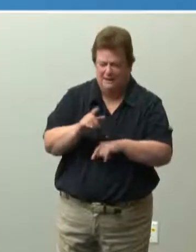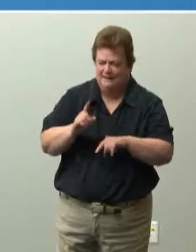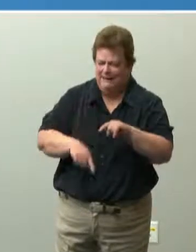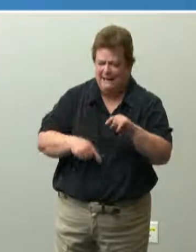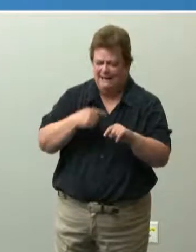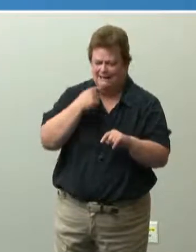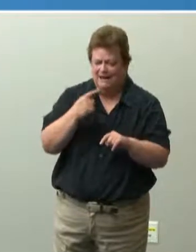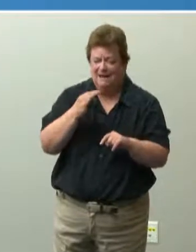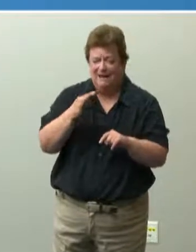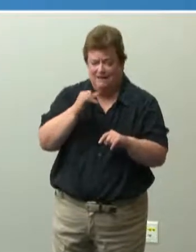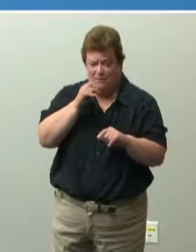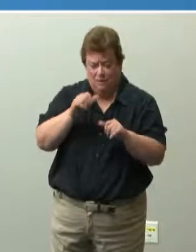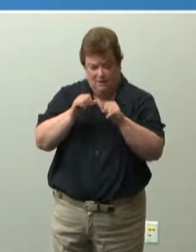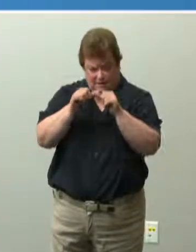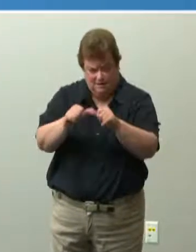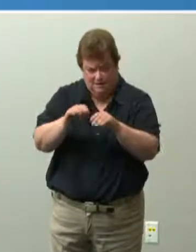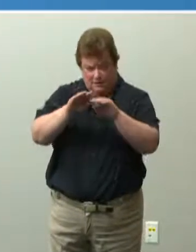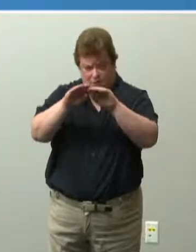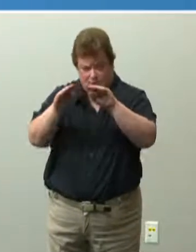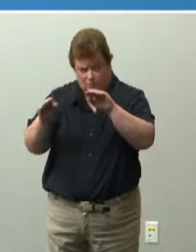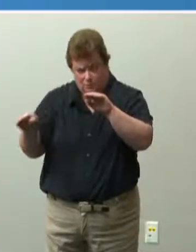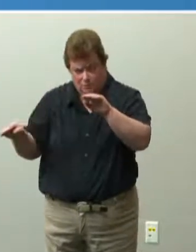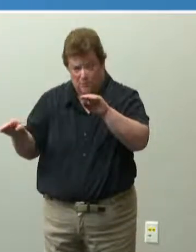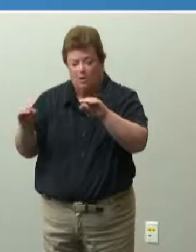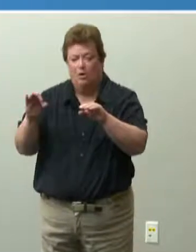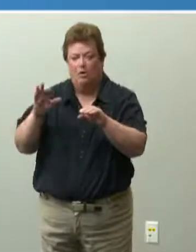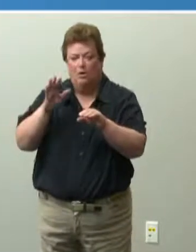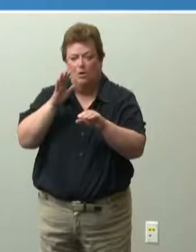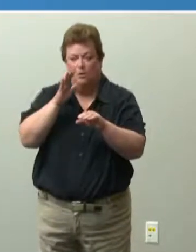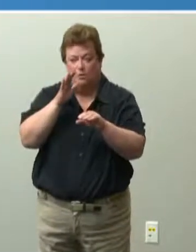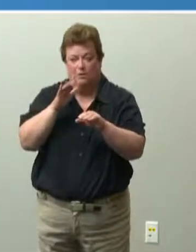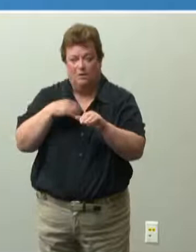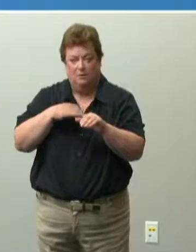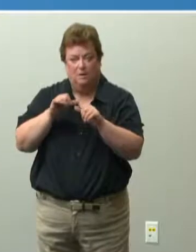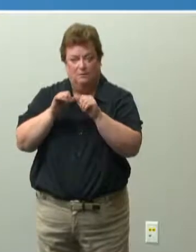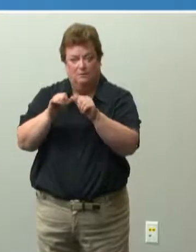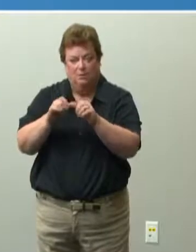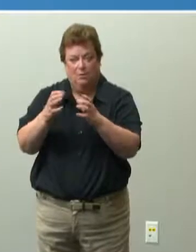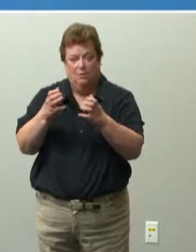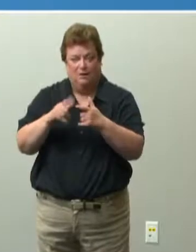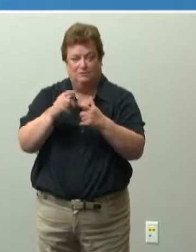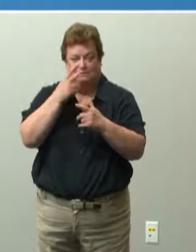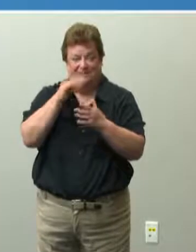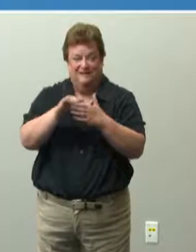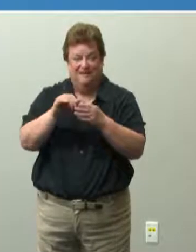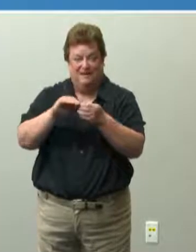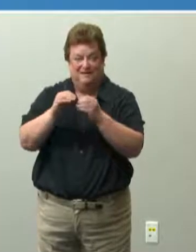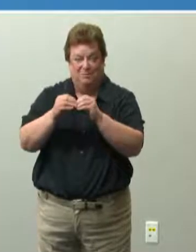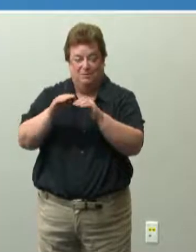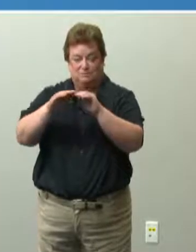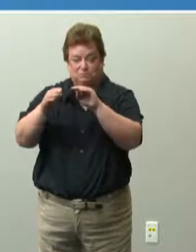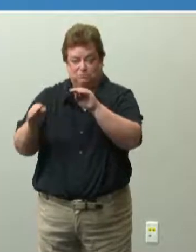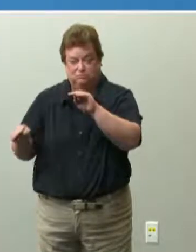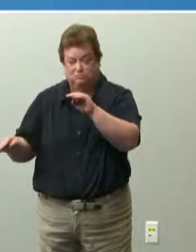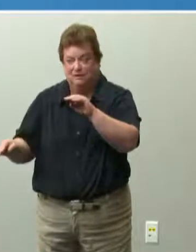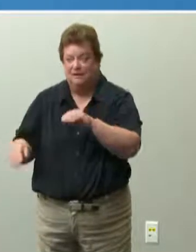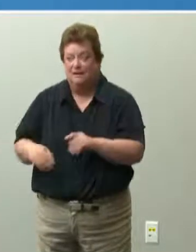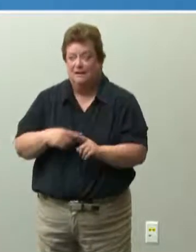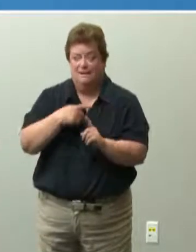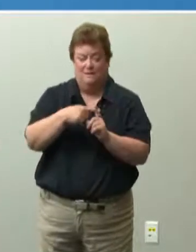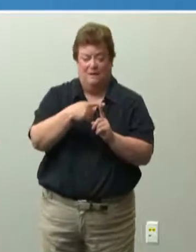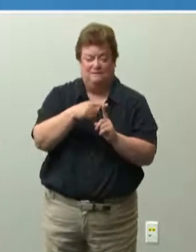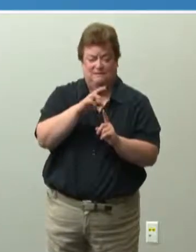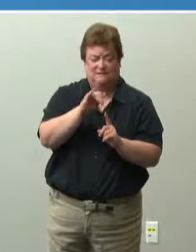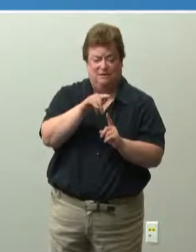decrease will continue or if we will start to see the downward trend we all want. The community positivity rate has